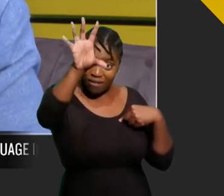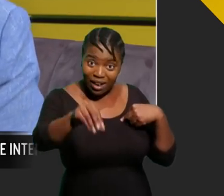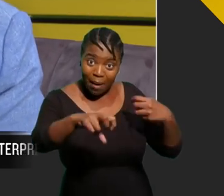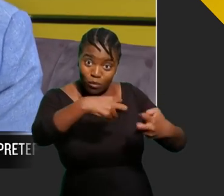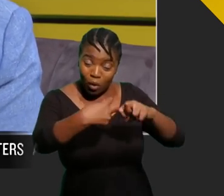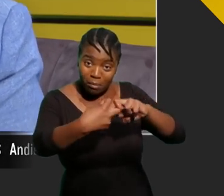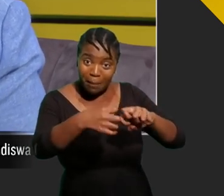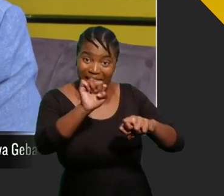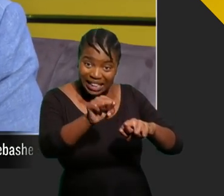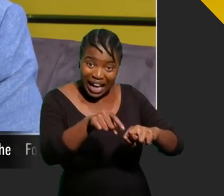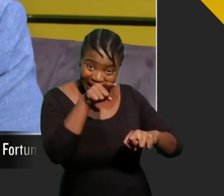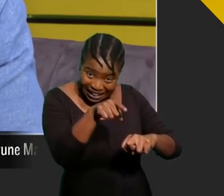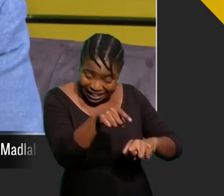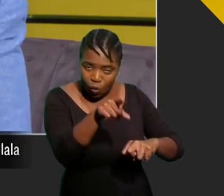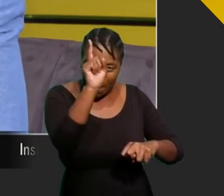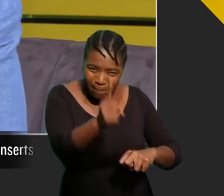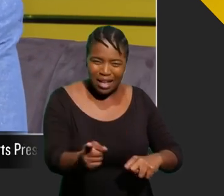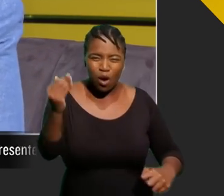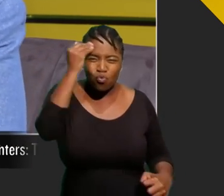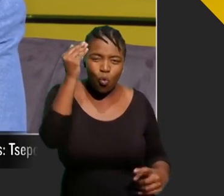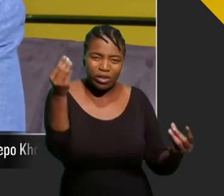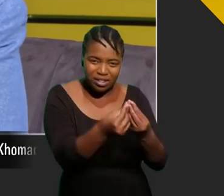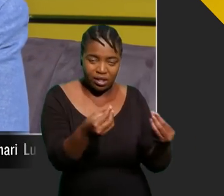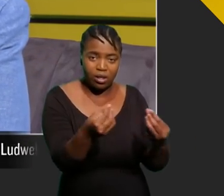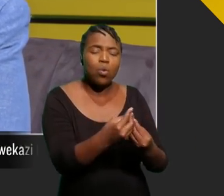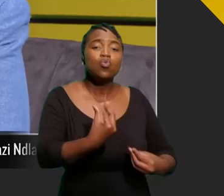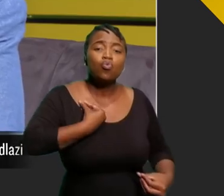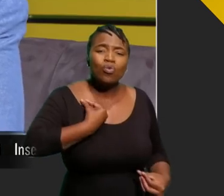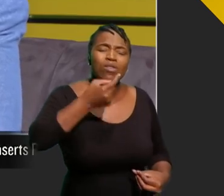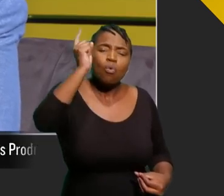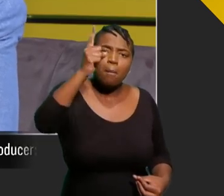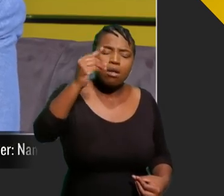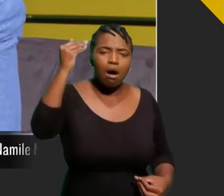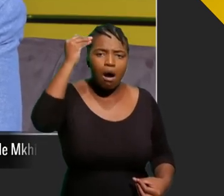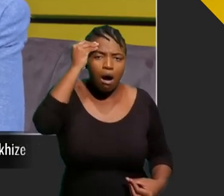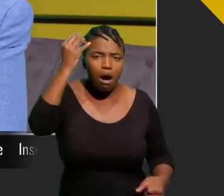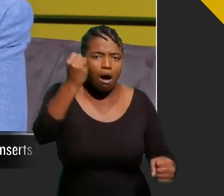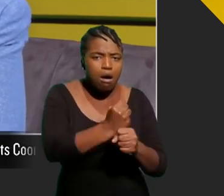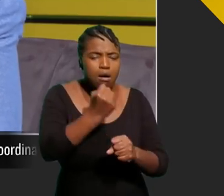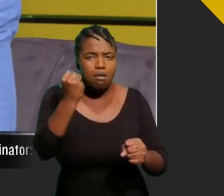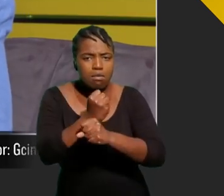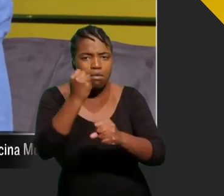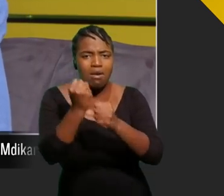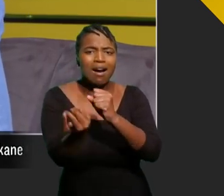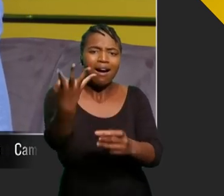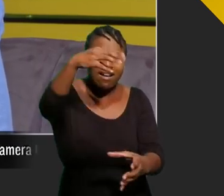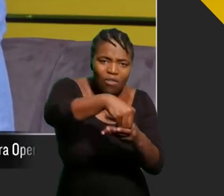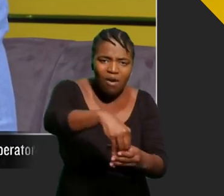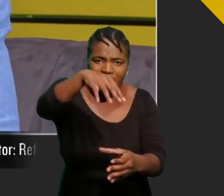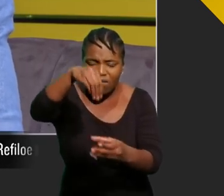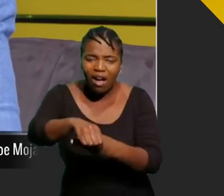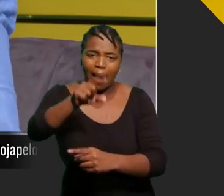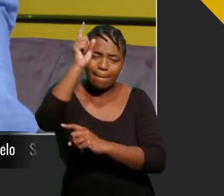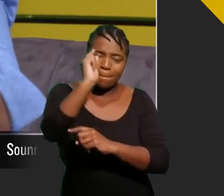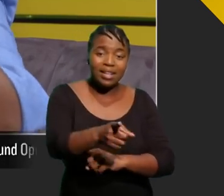youngest population, by the way, in the world. And the young people have to reclaim that space in a constructive